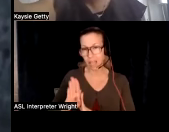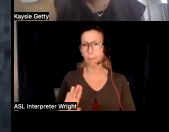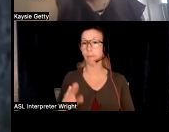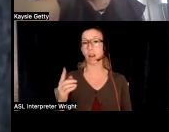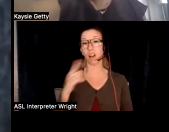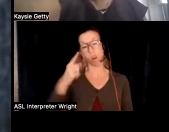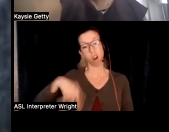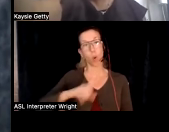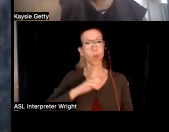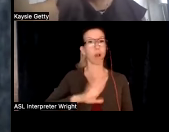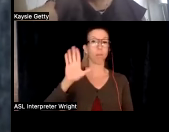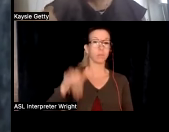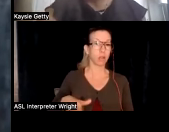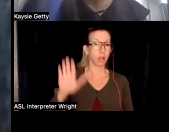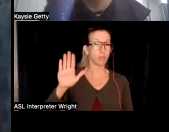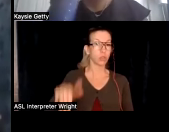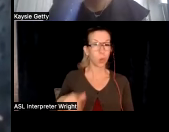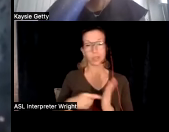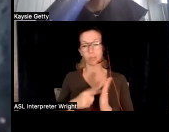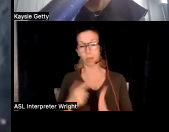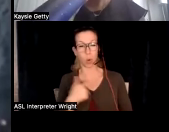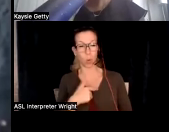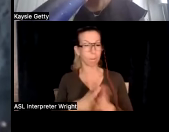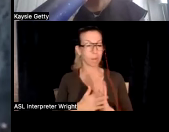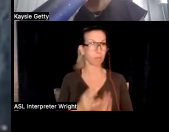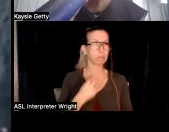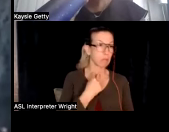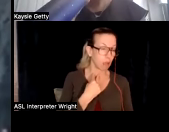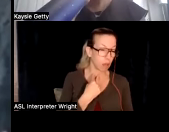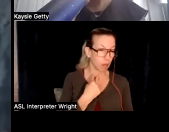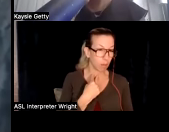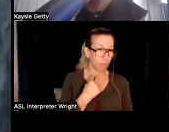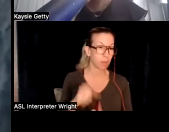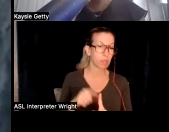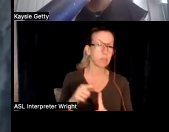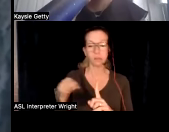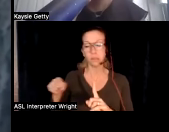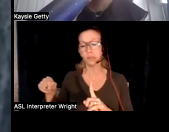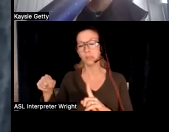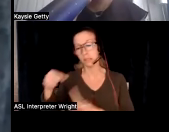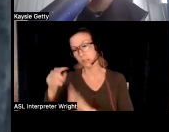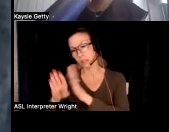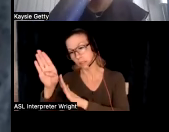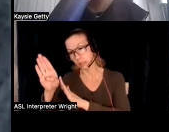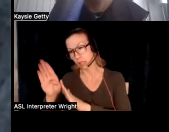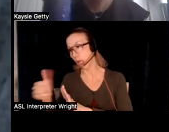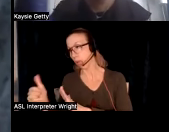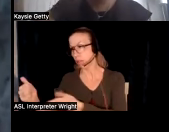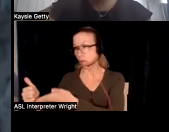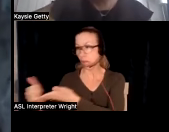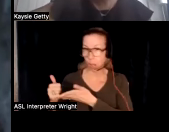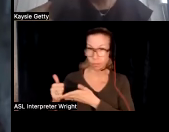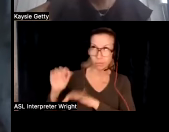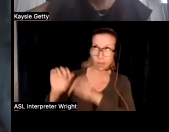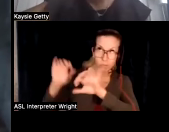in flux, and you can get stuck in a crevasse on the mountain and then find your way around it, and others can help you with some of that rope climbing